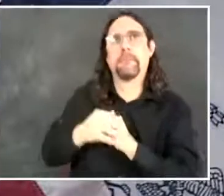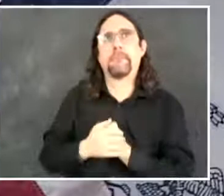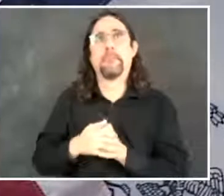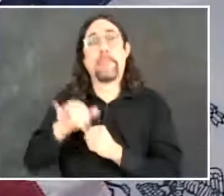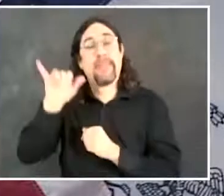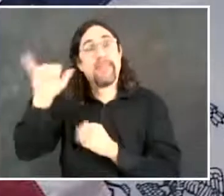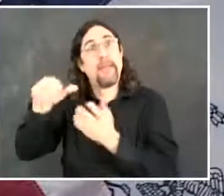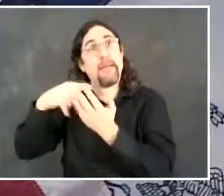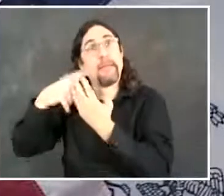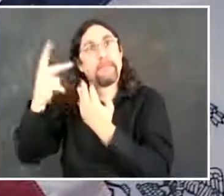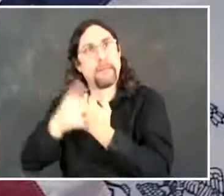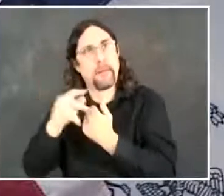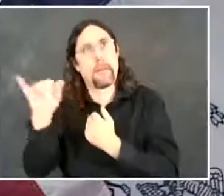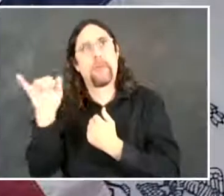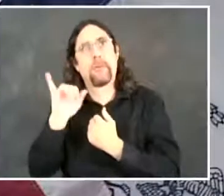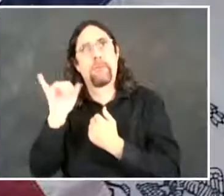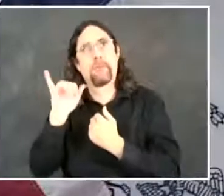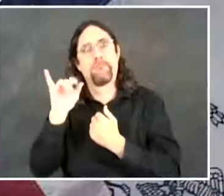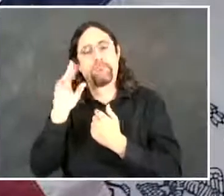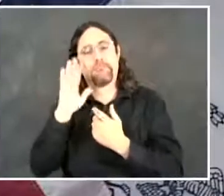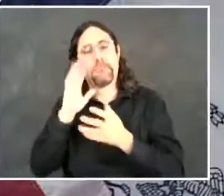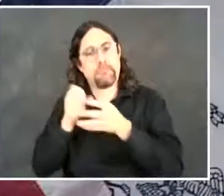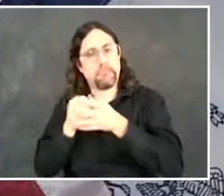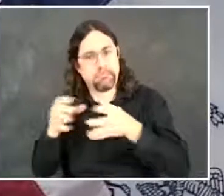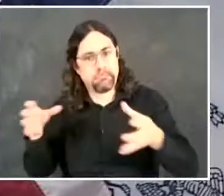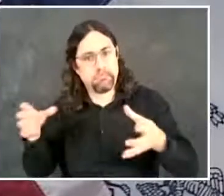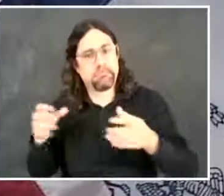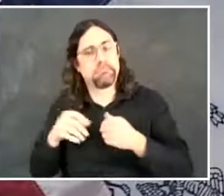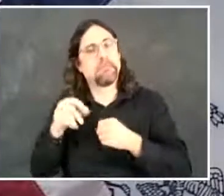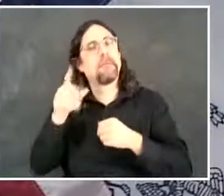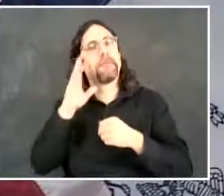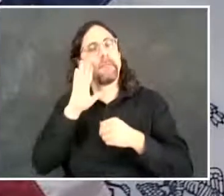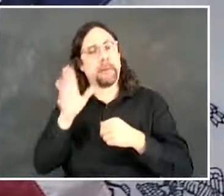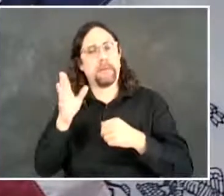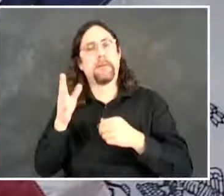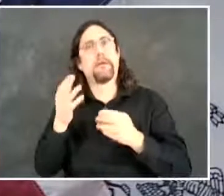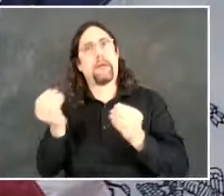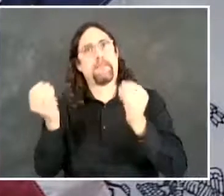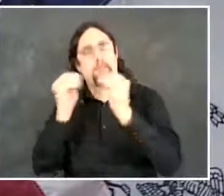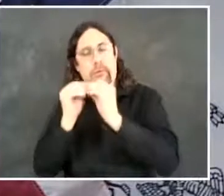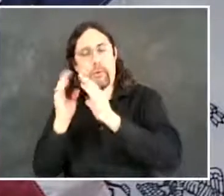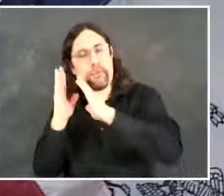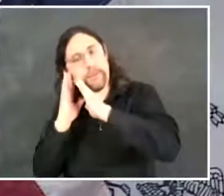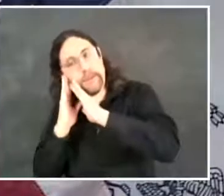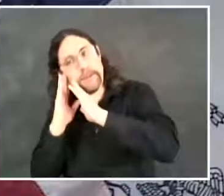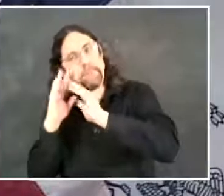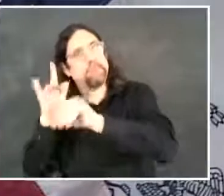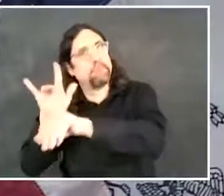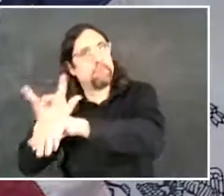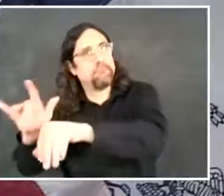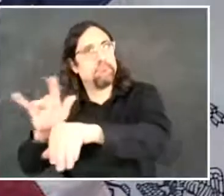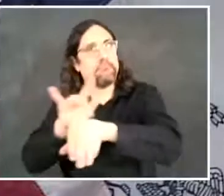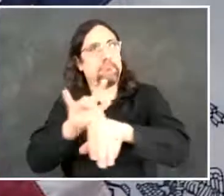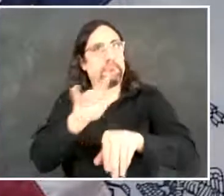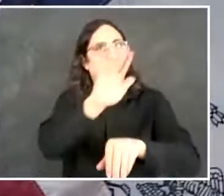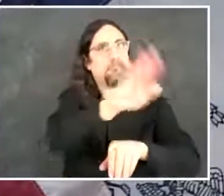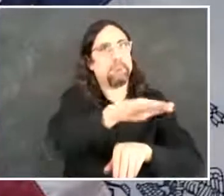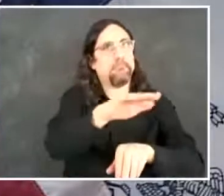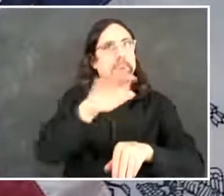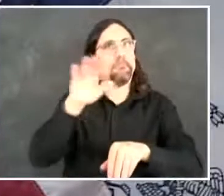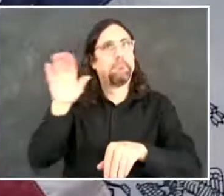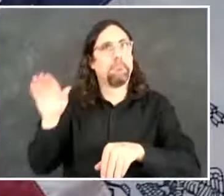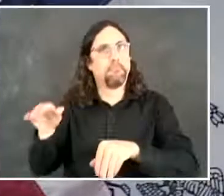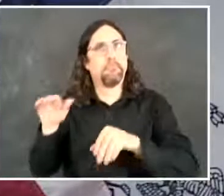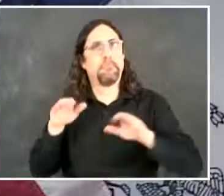there. I mean, it's absolutely horrifying. This is a staggering toll that we're hearing about now, and I'm shocked. And so, look,